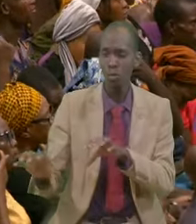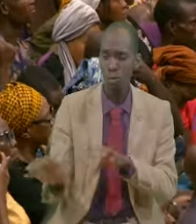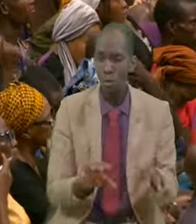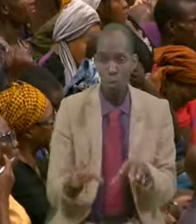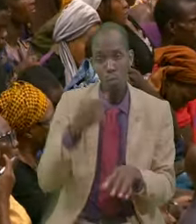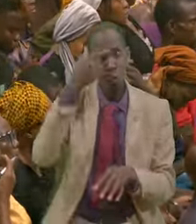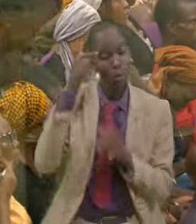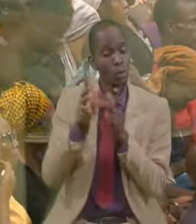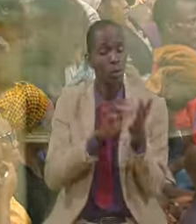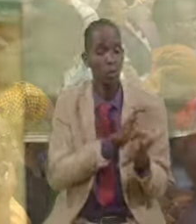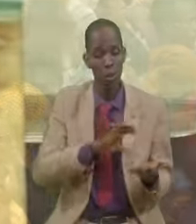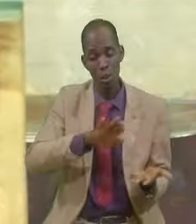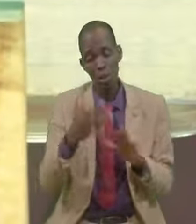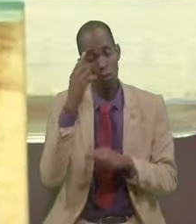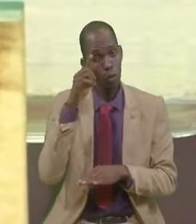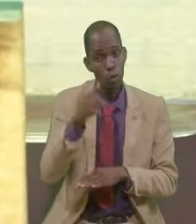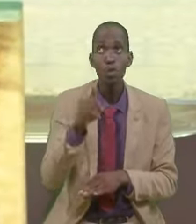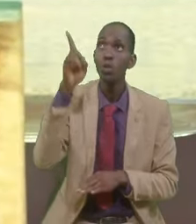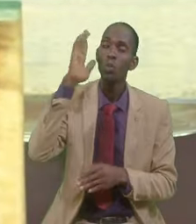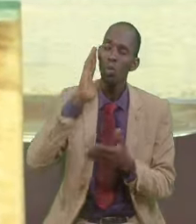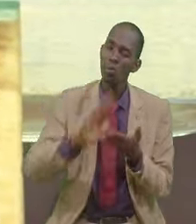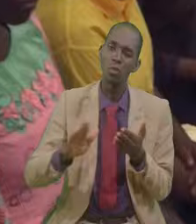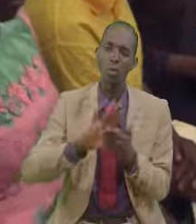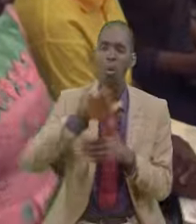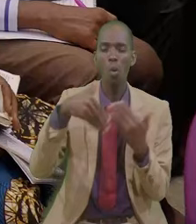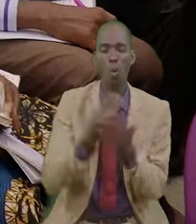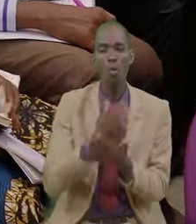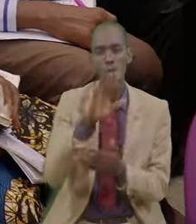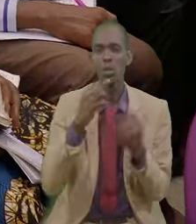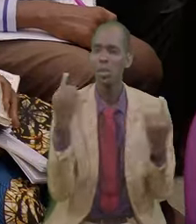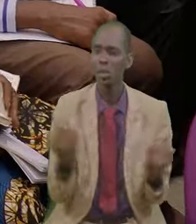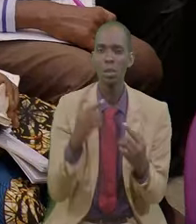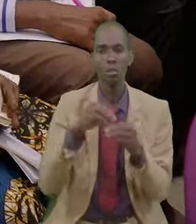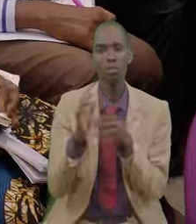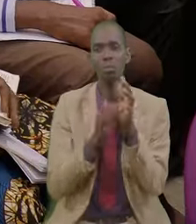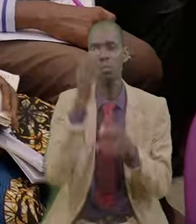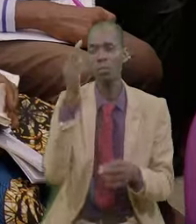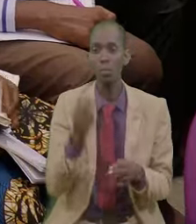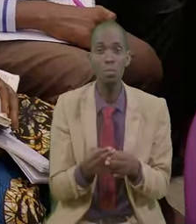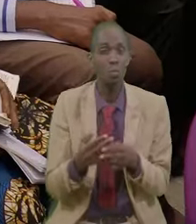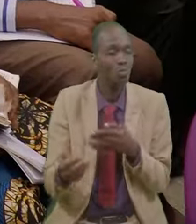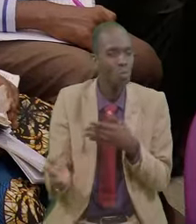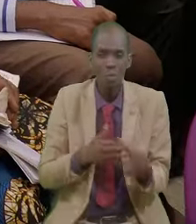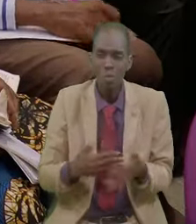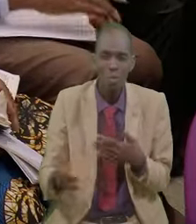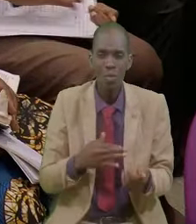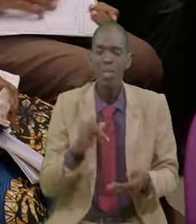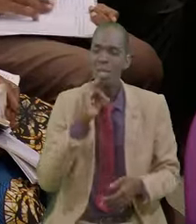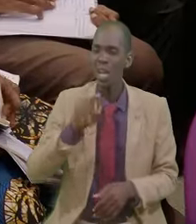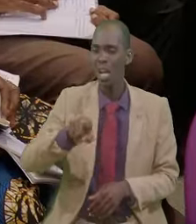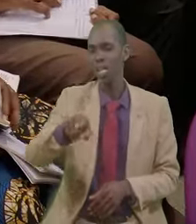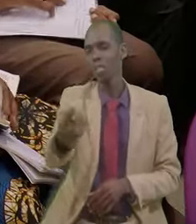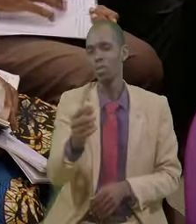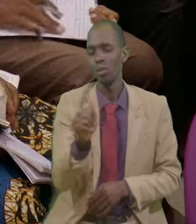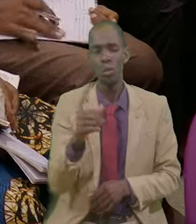on the cross of Calvary, he will forgive everything in Jesus' name. Whatever is accusing you, whoever